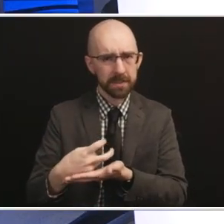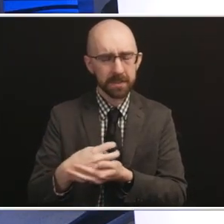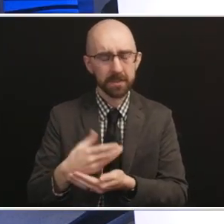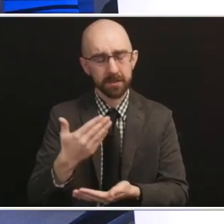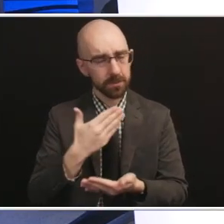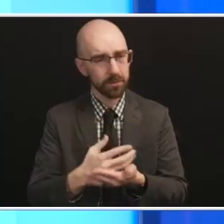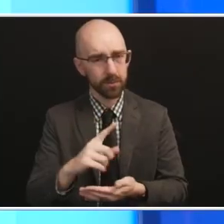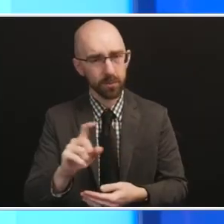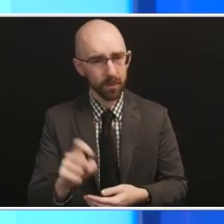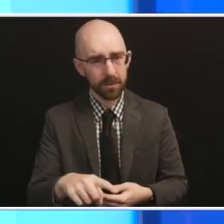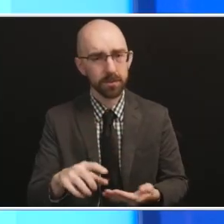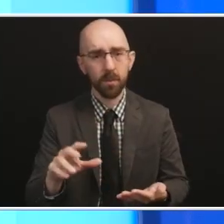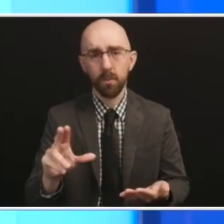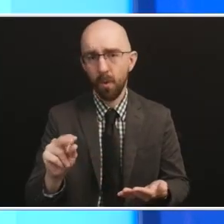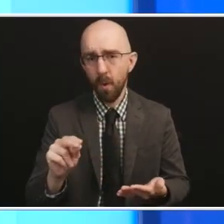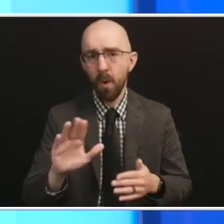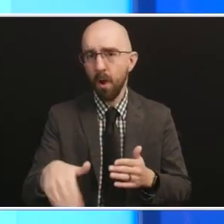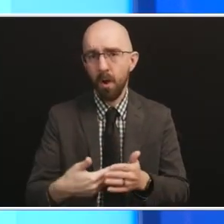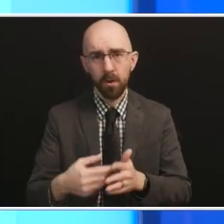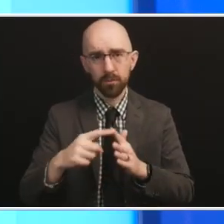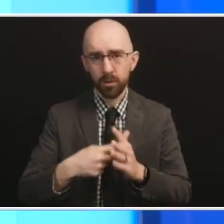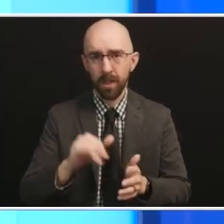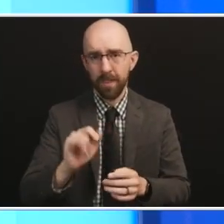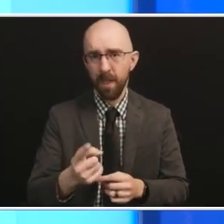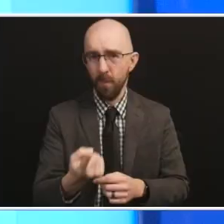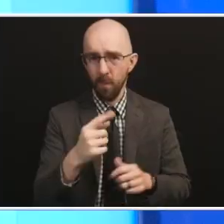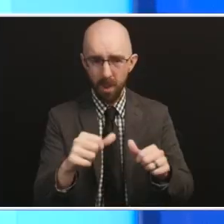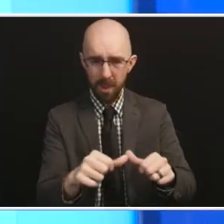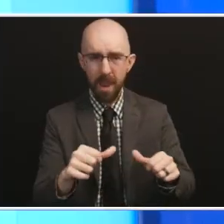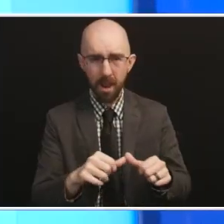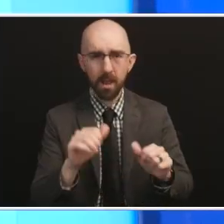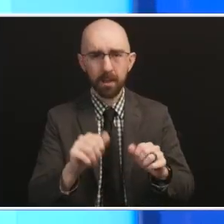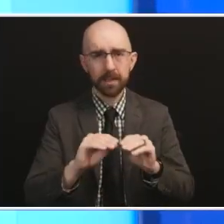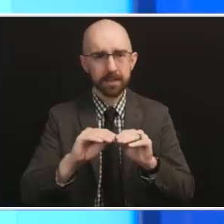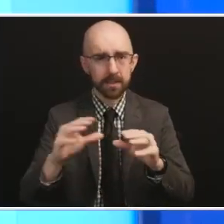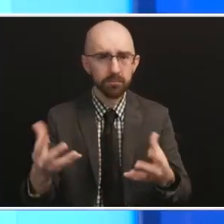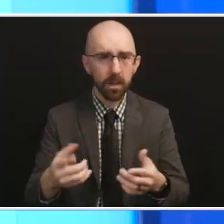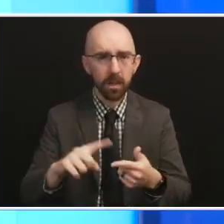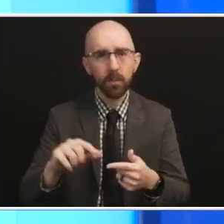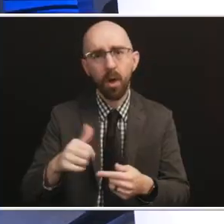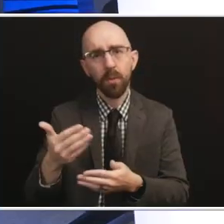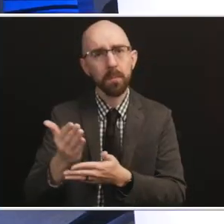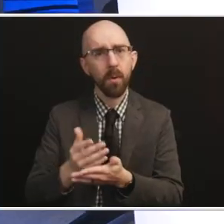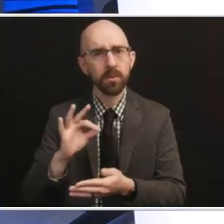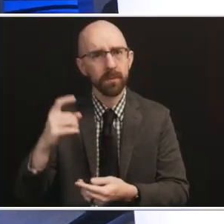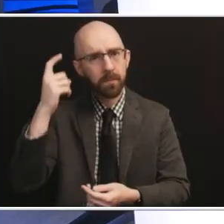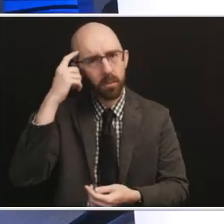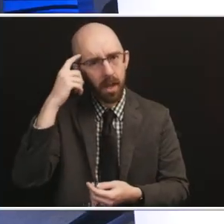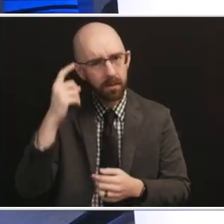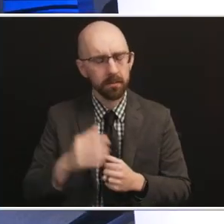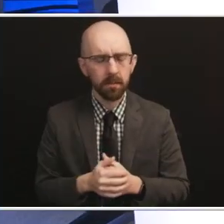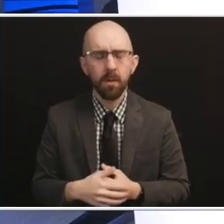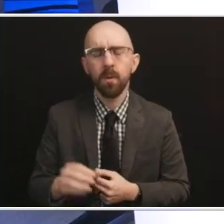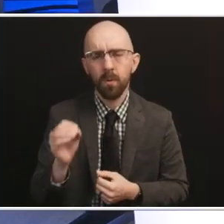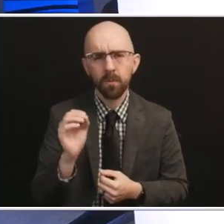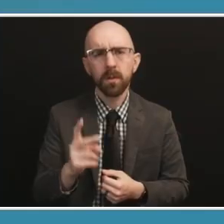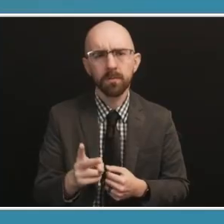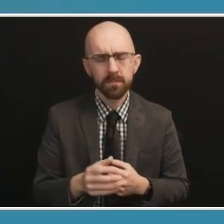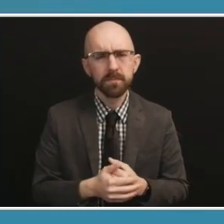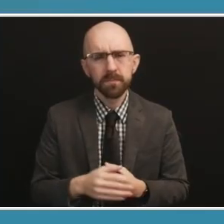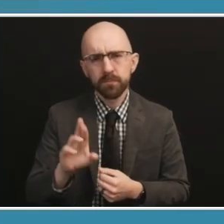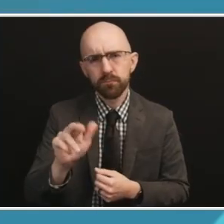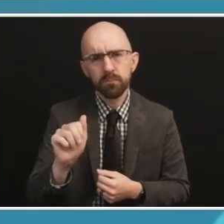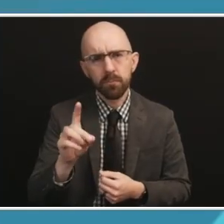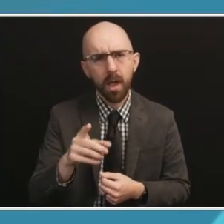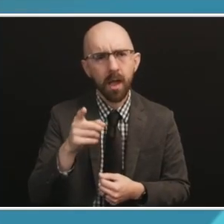So no, it all started in that one area, but it can spread rapidly to both sides of the brain. Oh, okay, okay. And Brad, you wound up